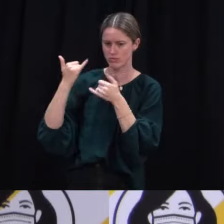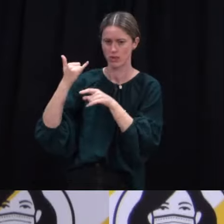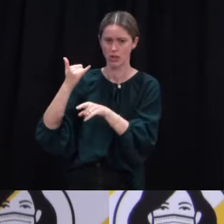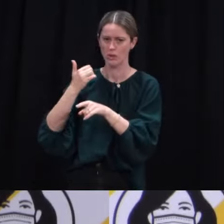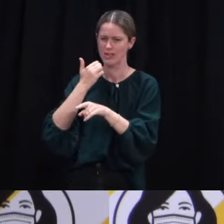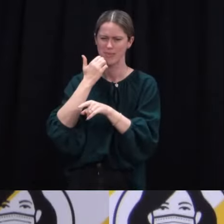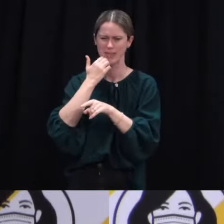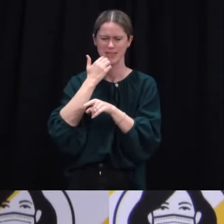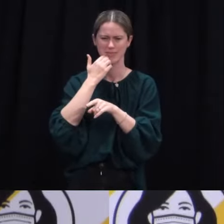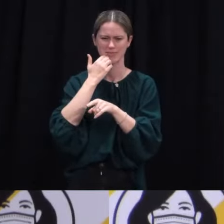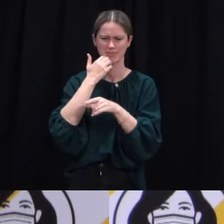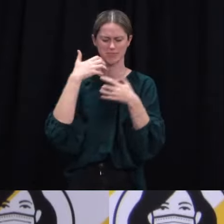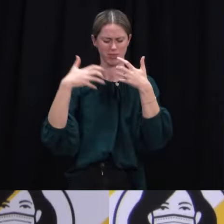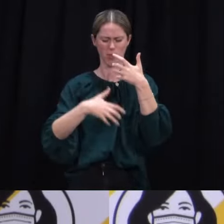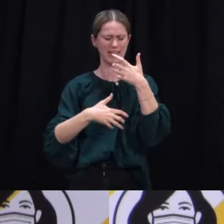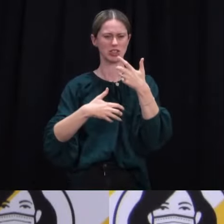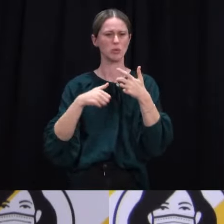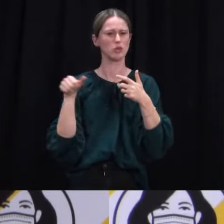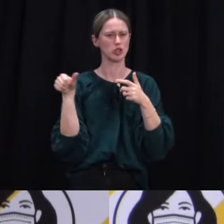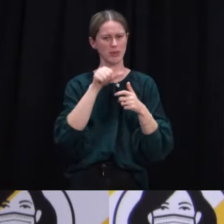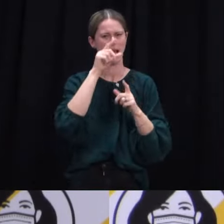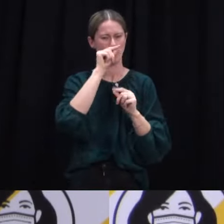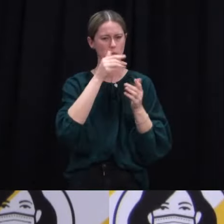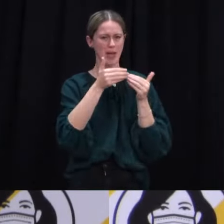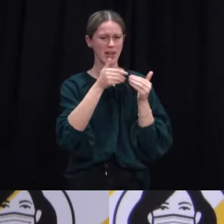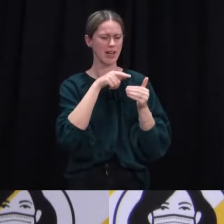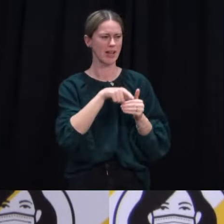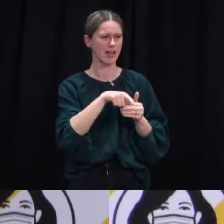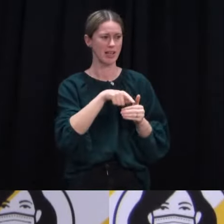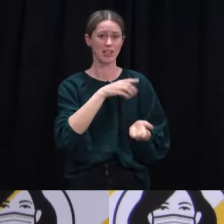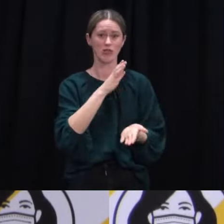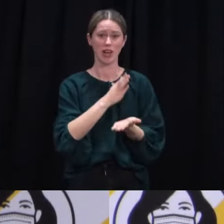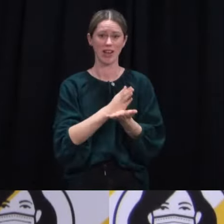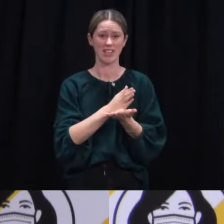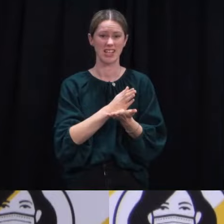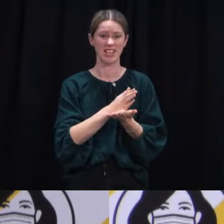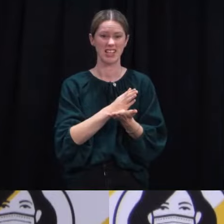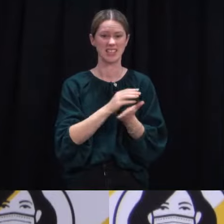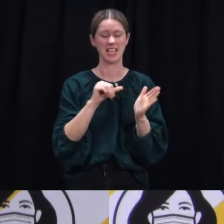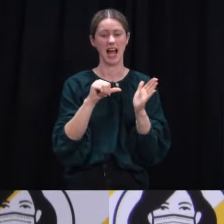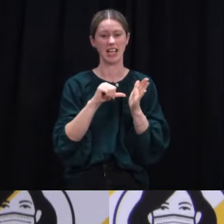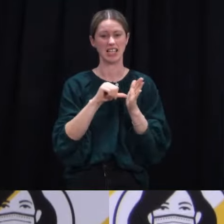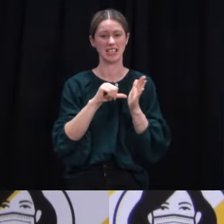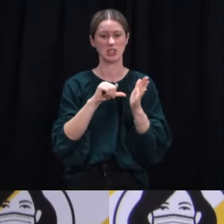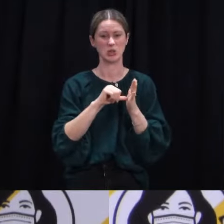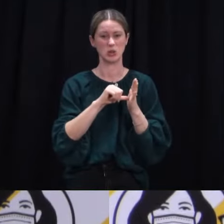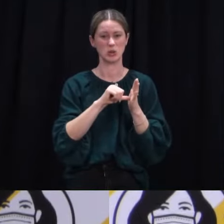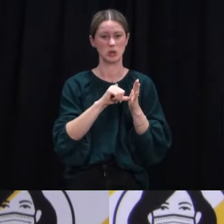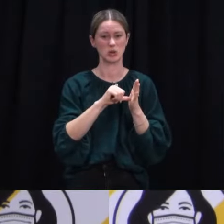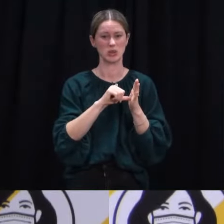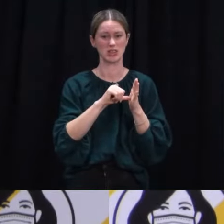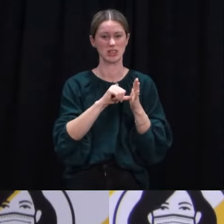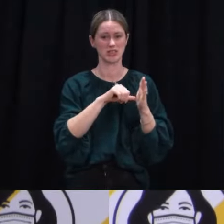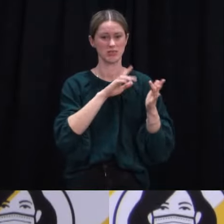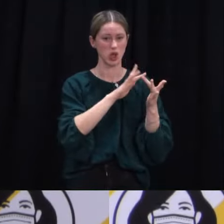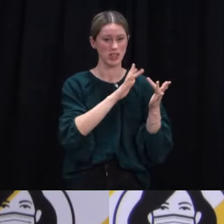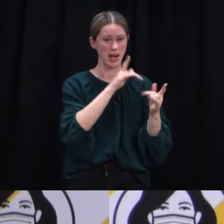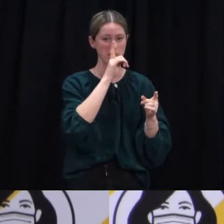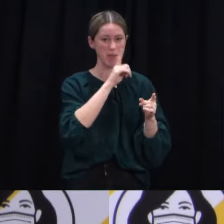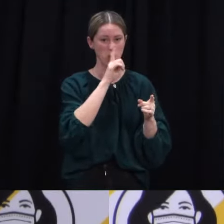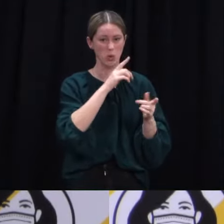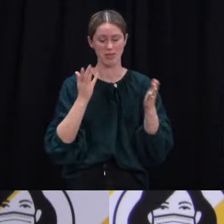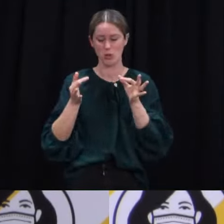numbers, we should have been able to be on top of it really. Was the reality just a bit more difficult than the planning for the system was ready